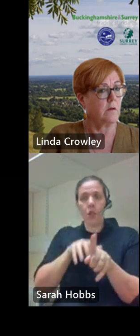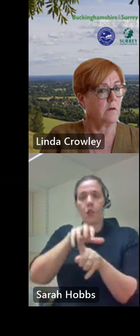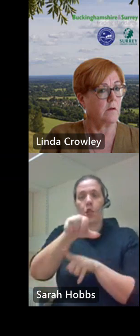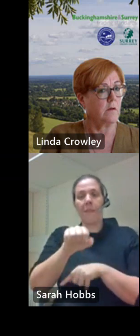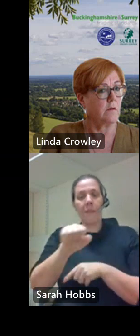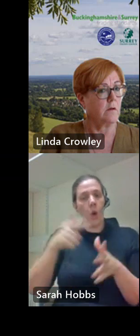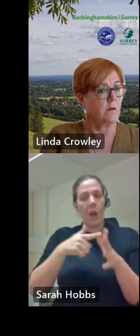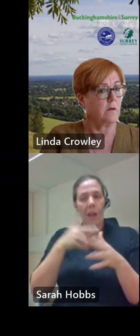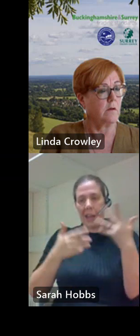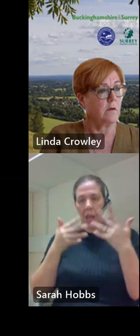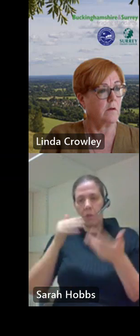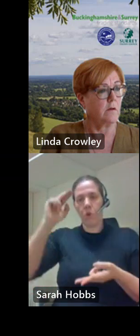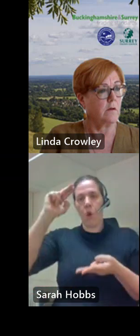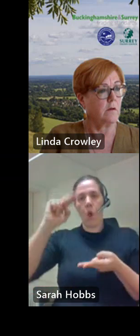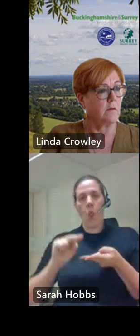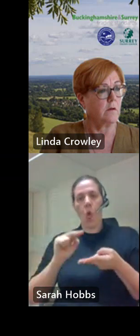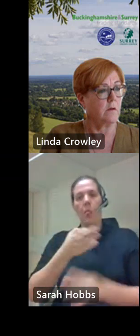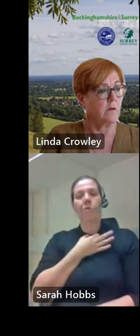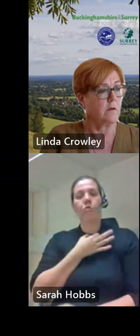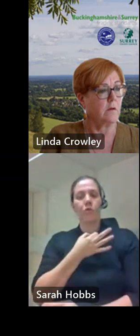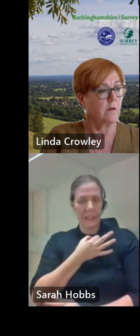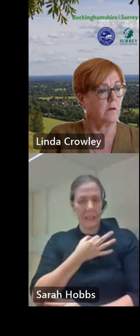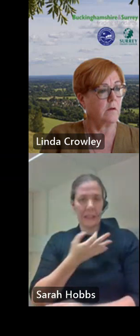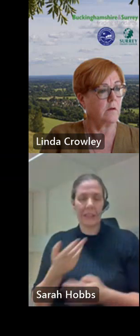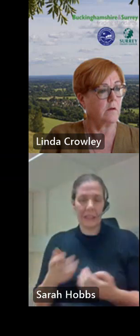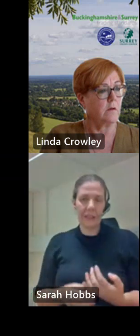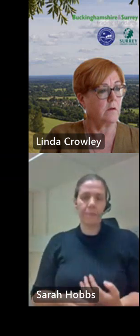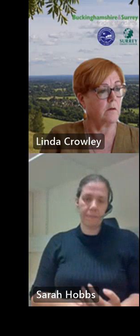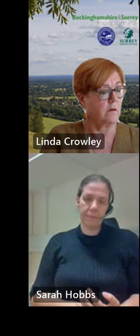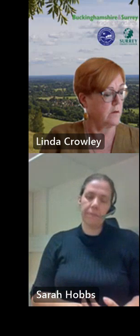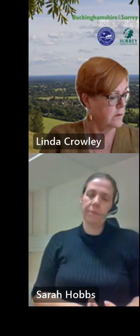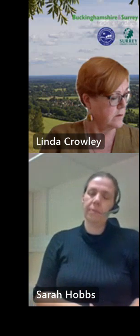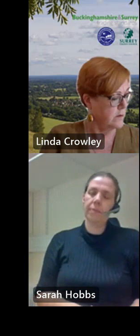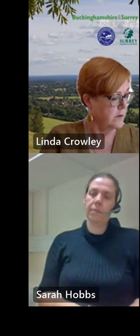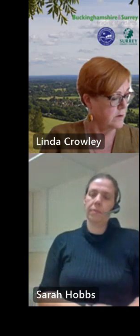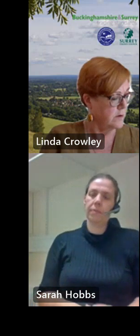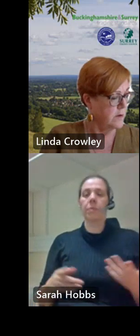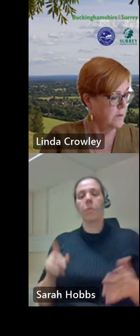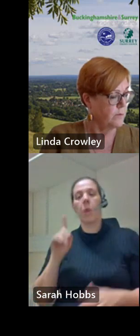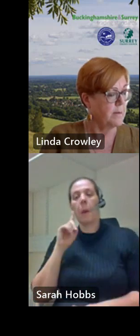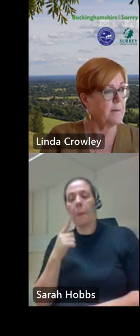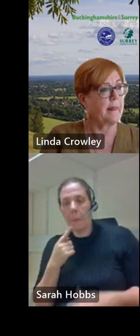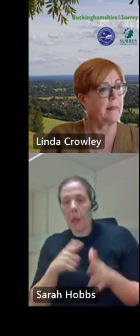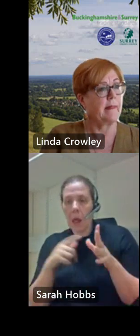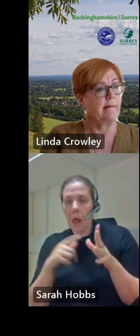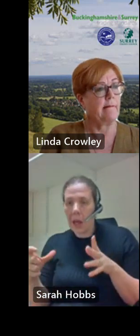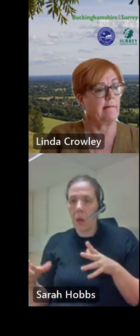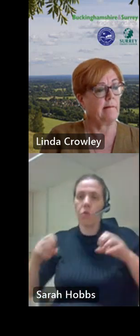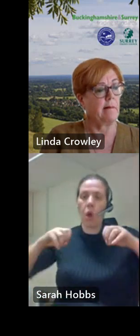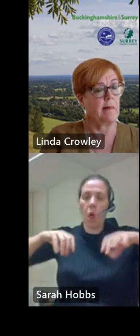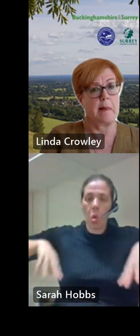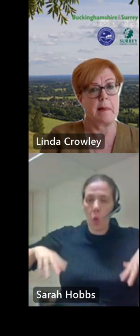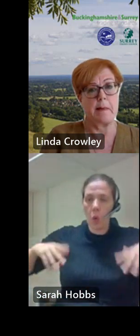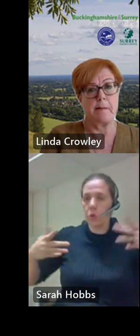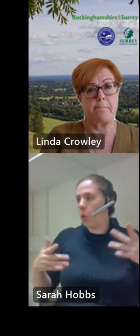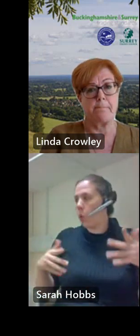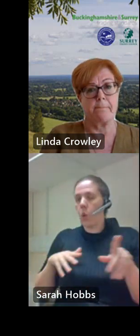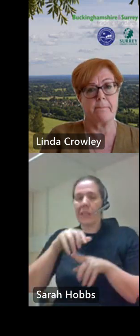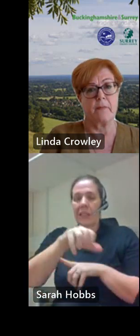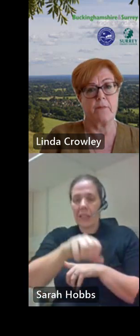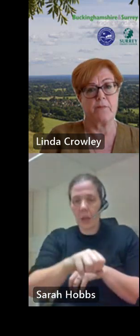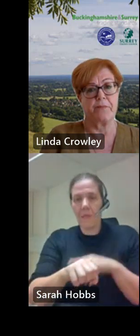account would have been a lot smaller. Clearly, there are some times when people's accounts are compromised or, in inverted commas, hacked. But